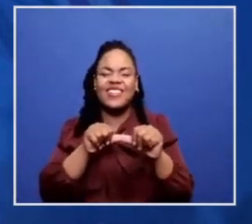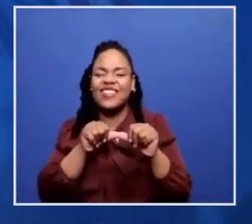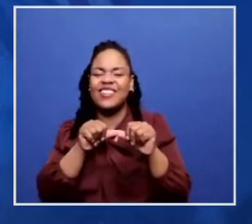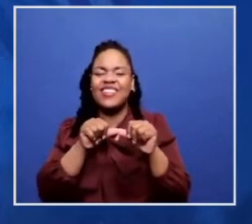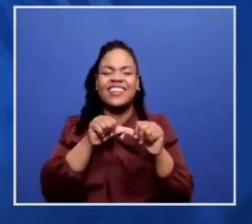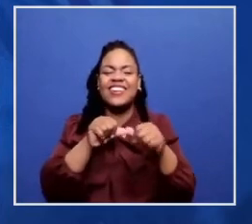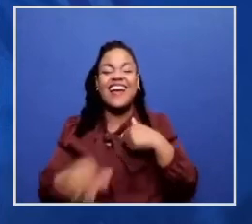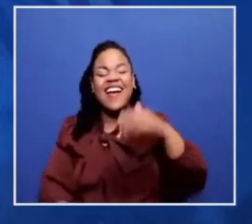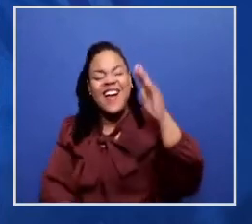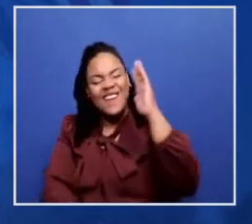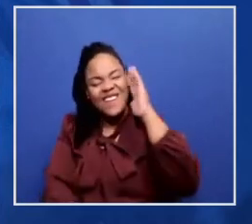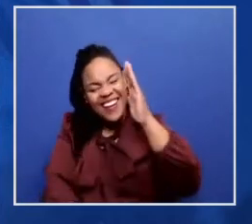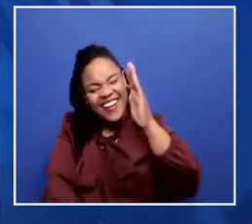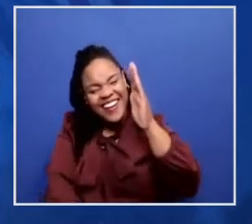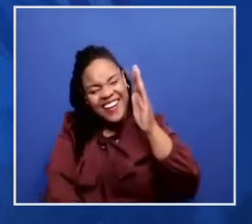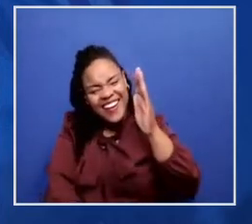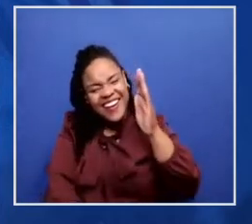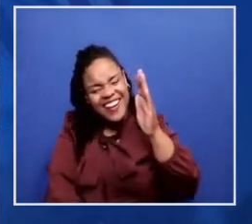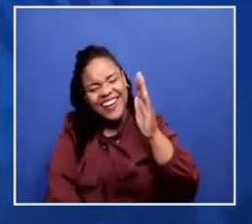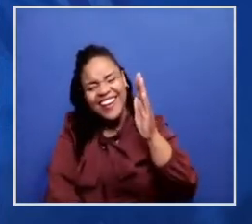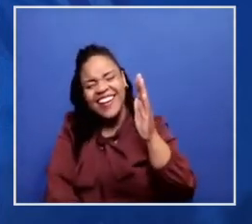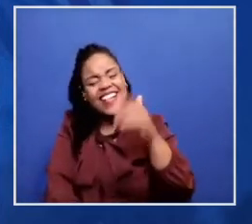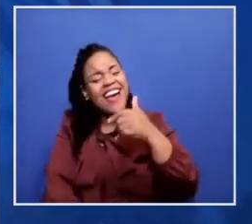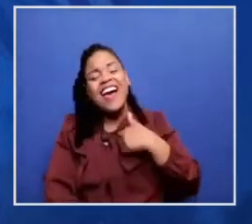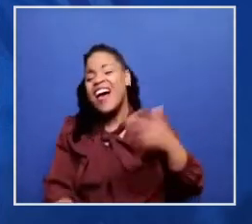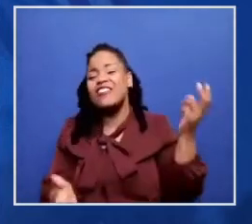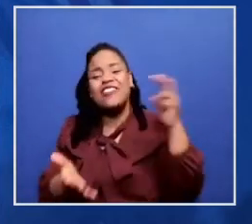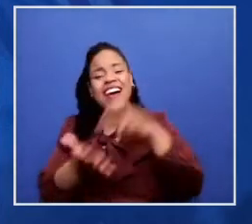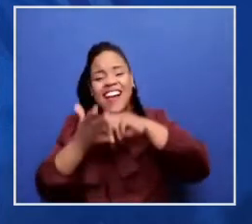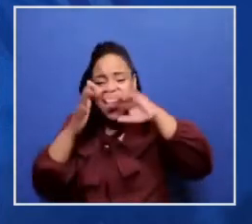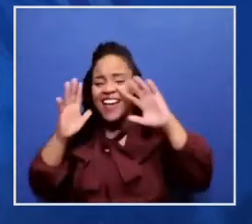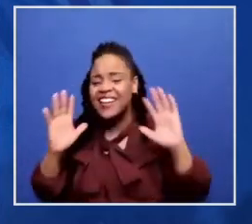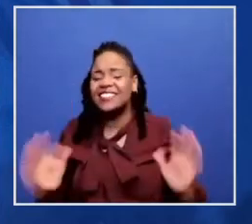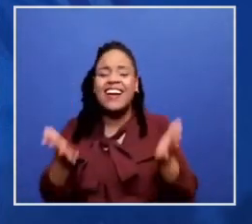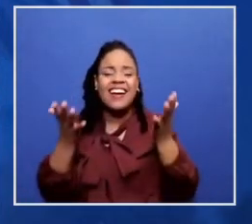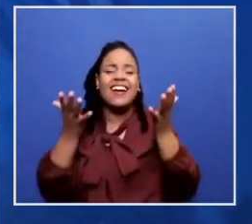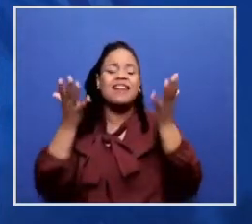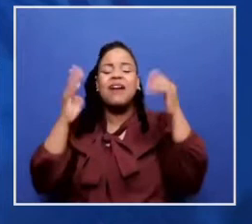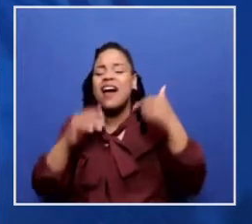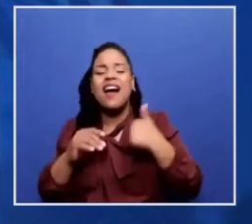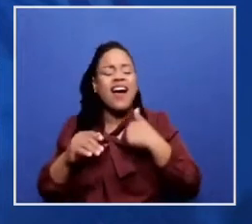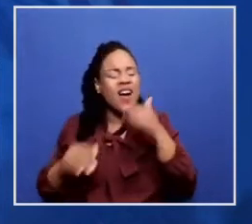rise up. I will rise up.